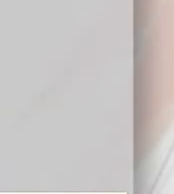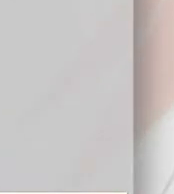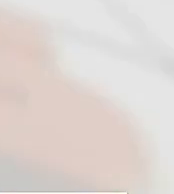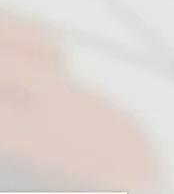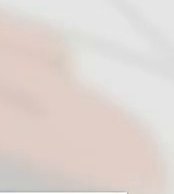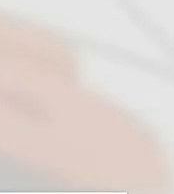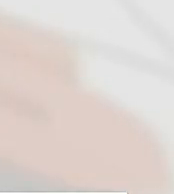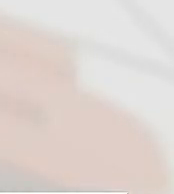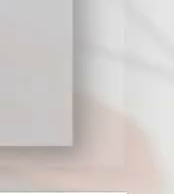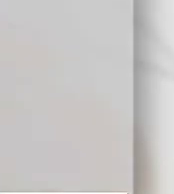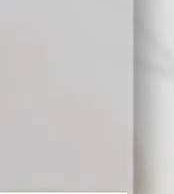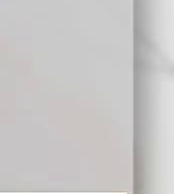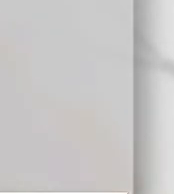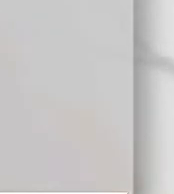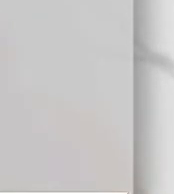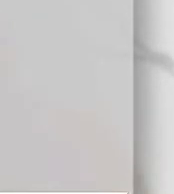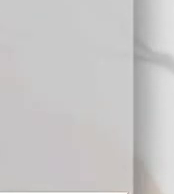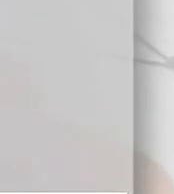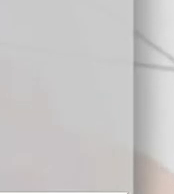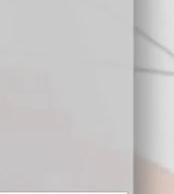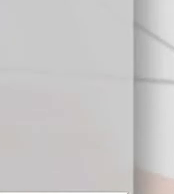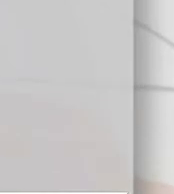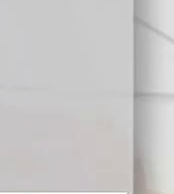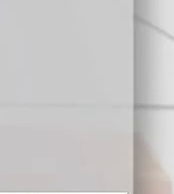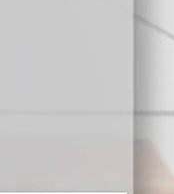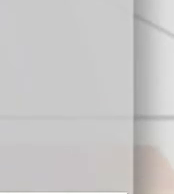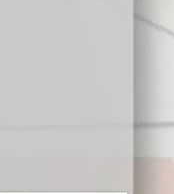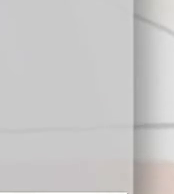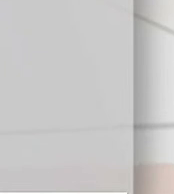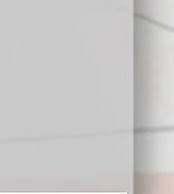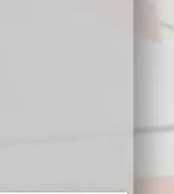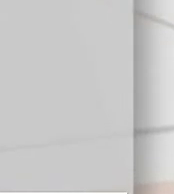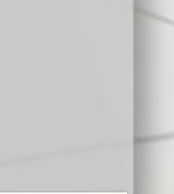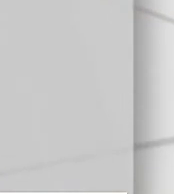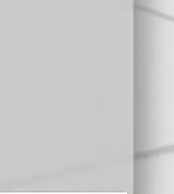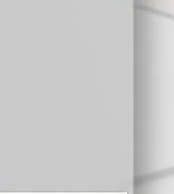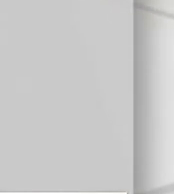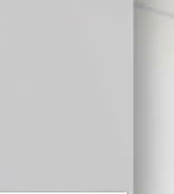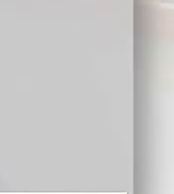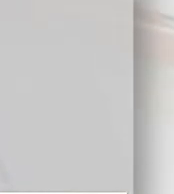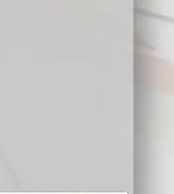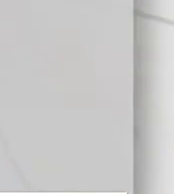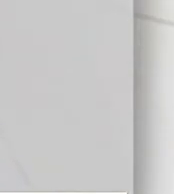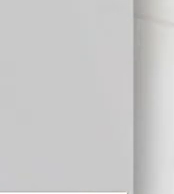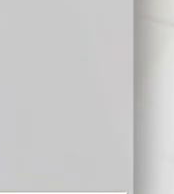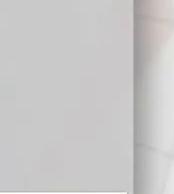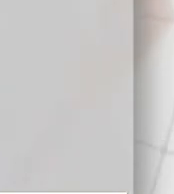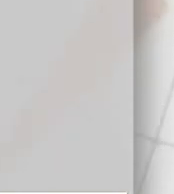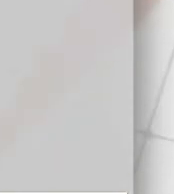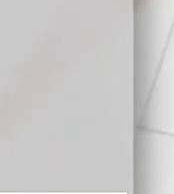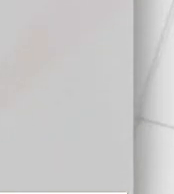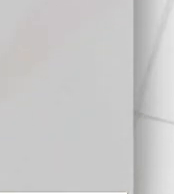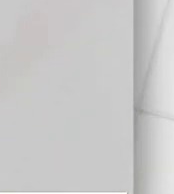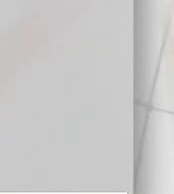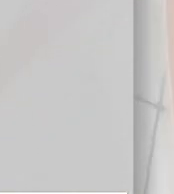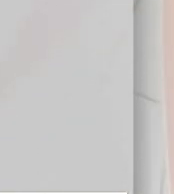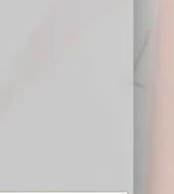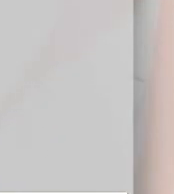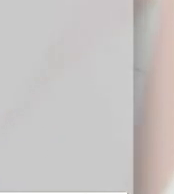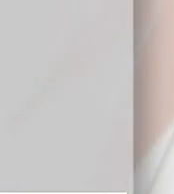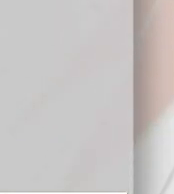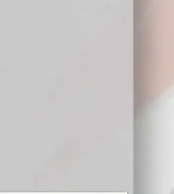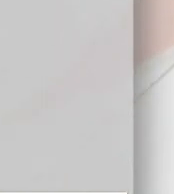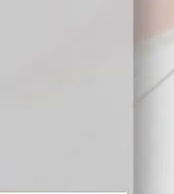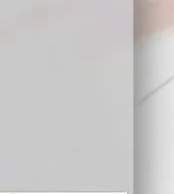Suba South, Gideon Ochanda, Member of Parliament Bondo, Elisha Odhiambo, Member of Parliament Jem, Paul Abur, Member of